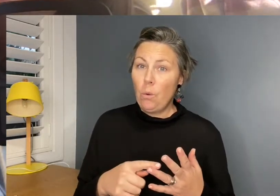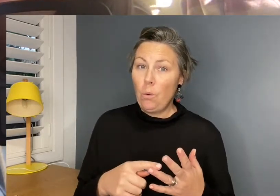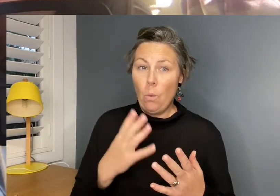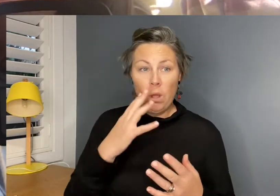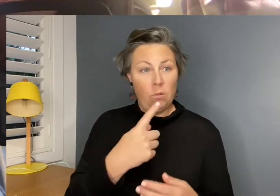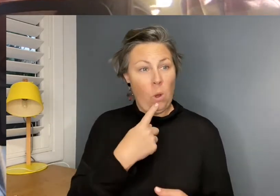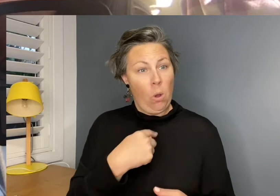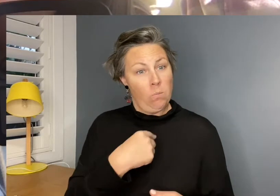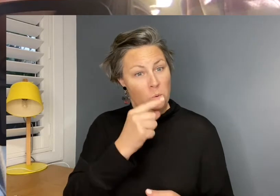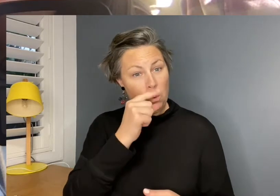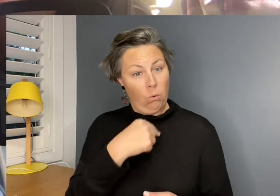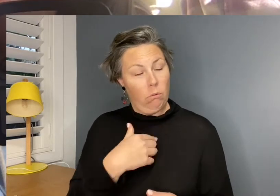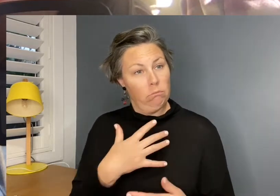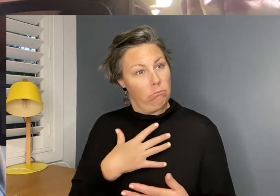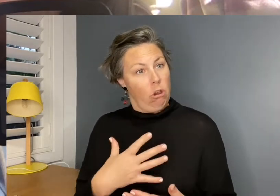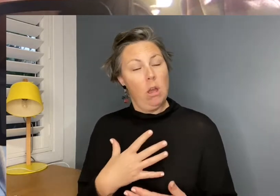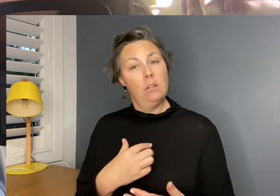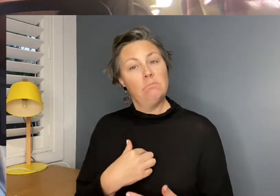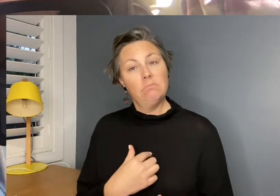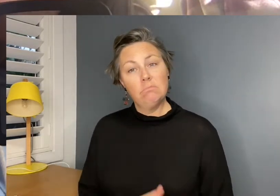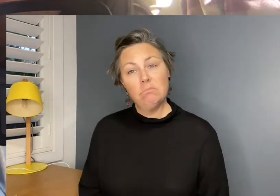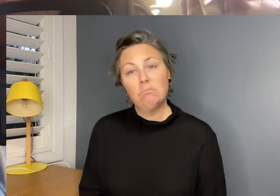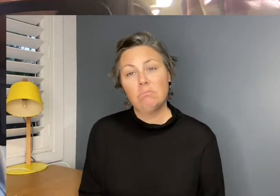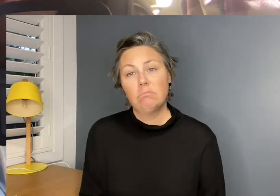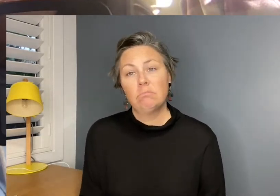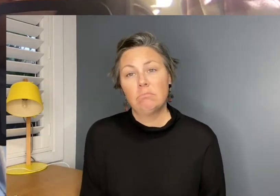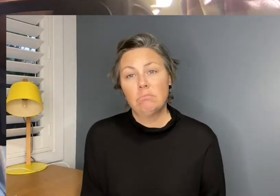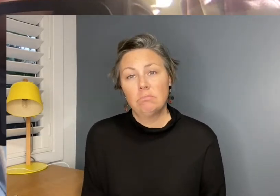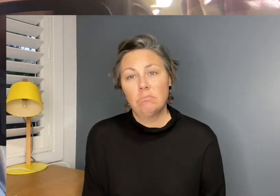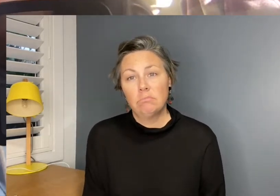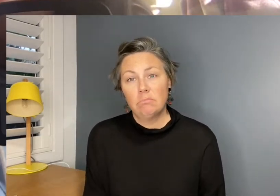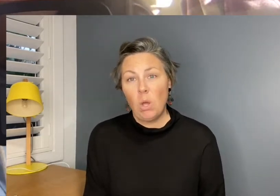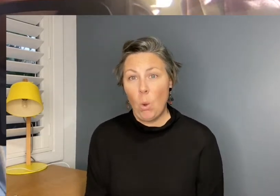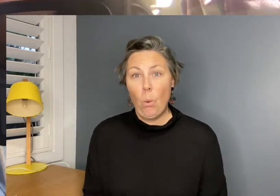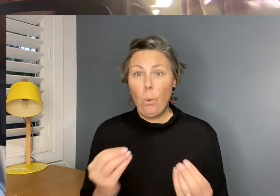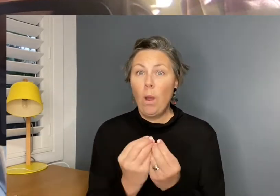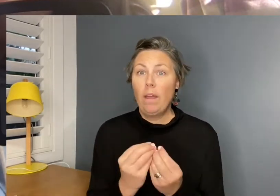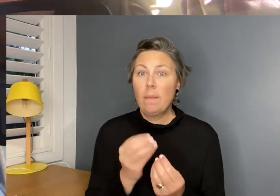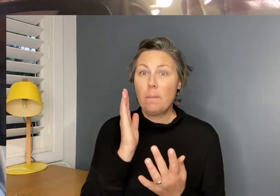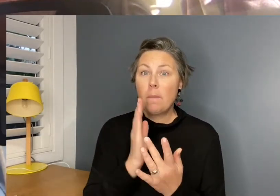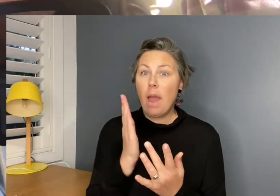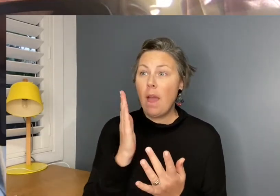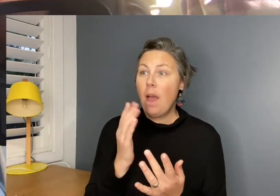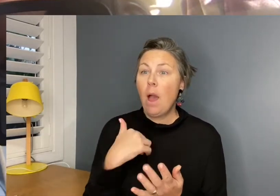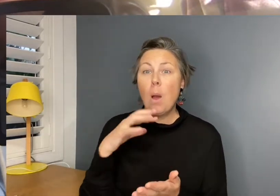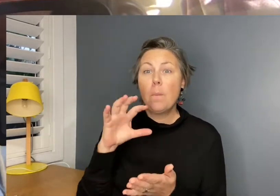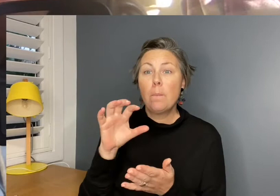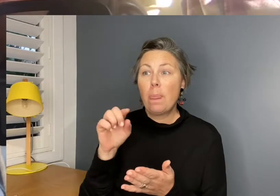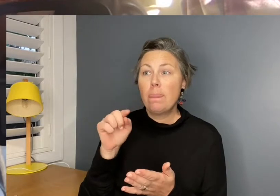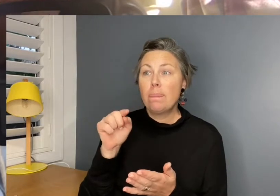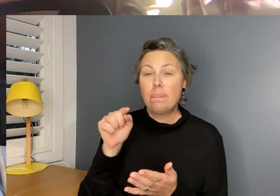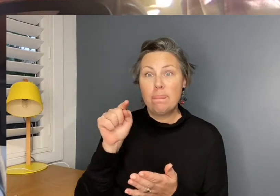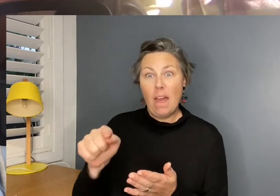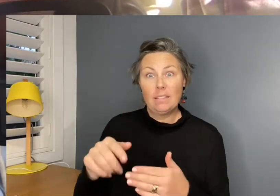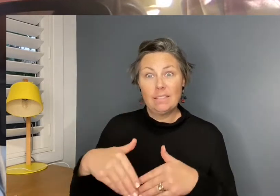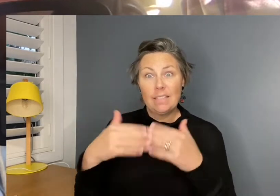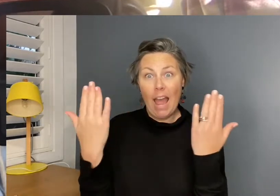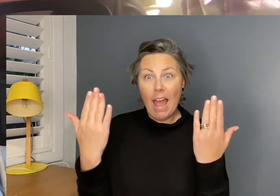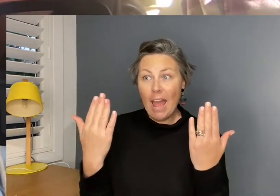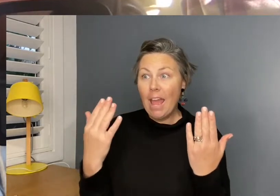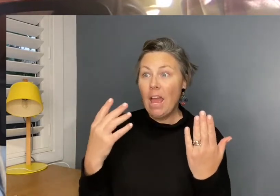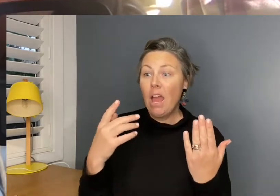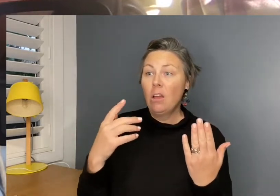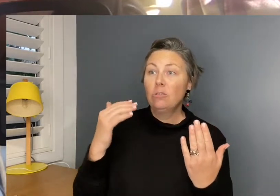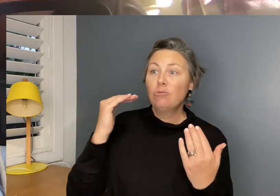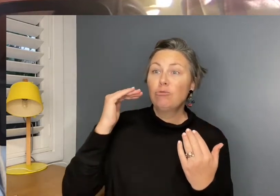an option, and that it worked out, that the room with the bath was available and that my midwife was there, and, everything